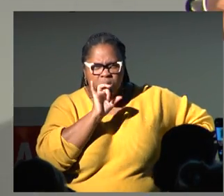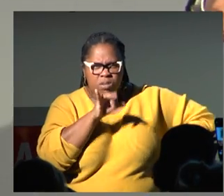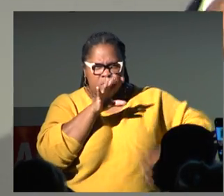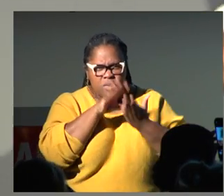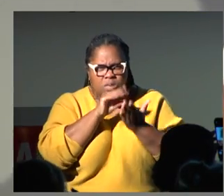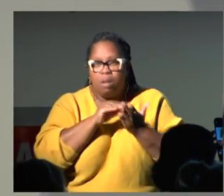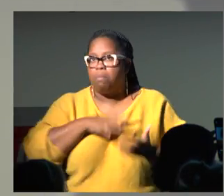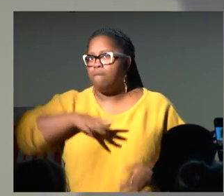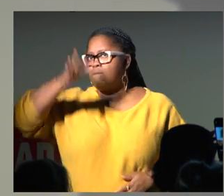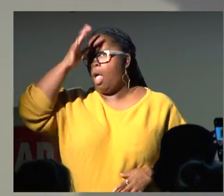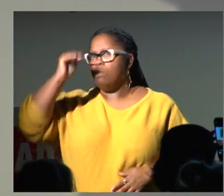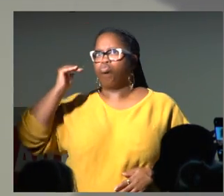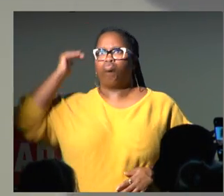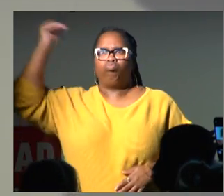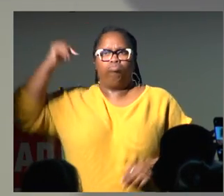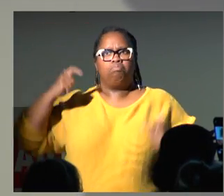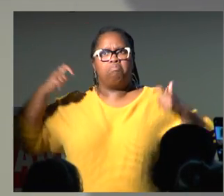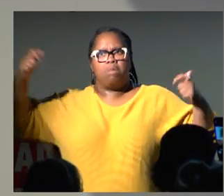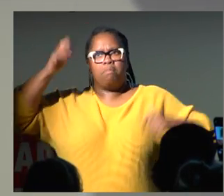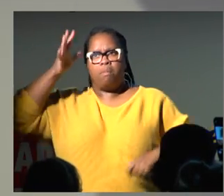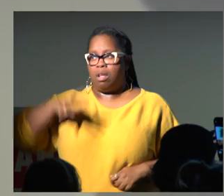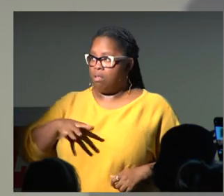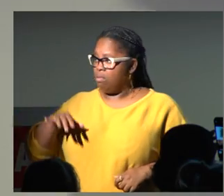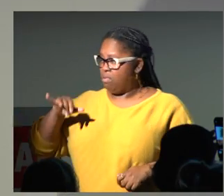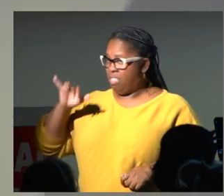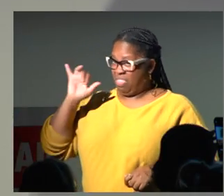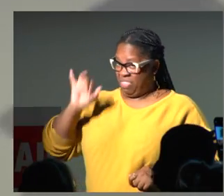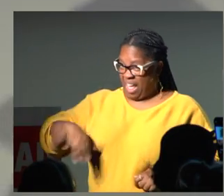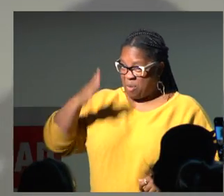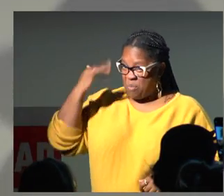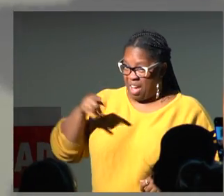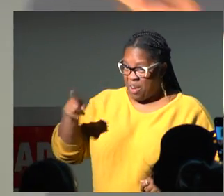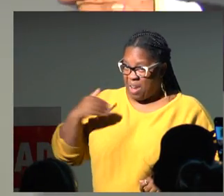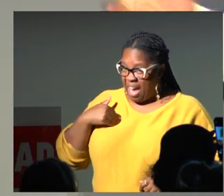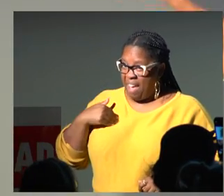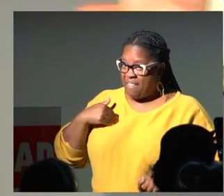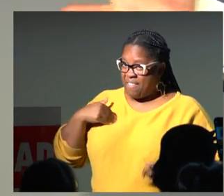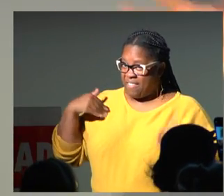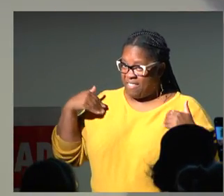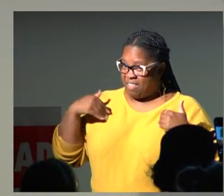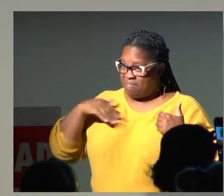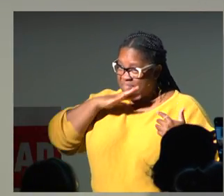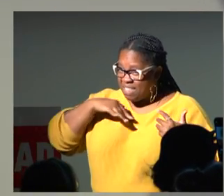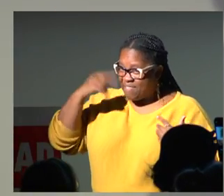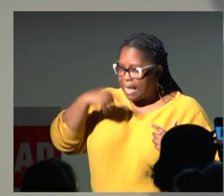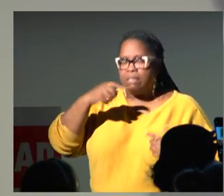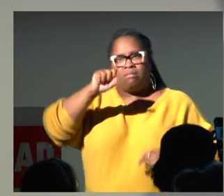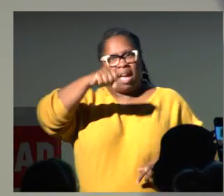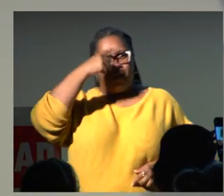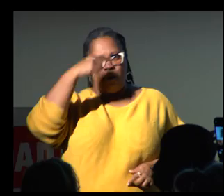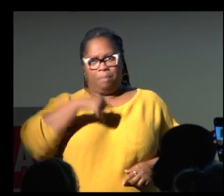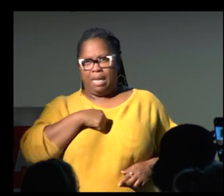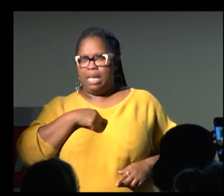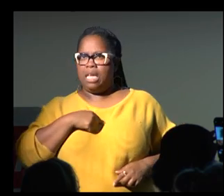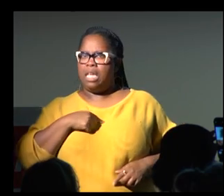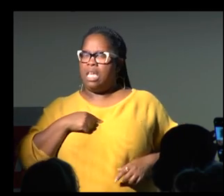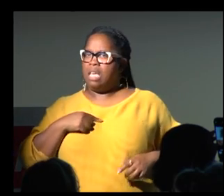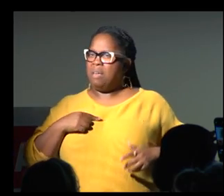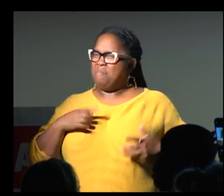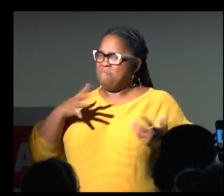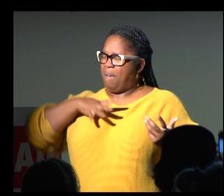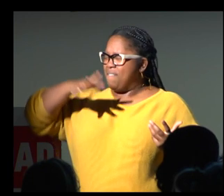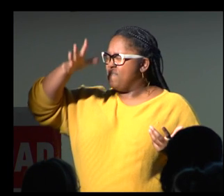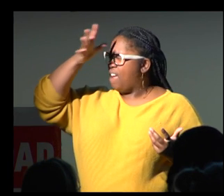was a great big man, you know? Is that why you have the ape's feet? Yeah, my father, to me, he had